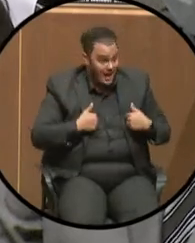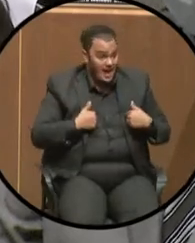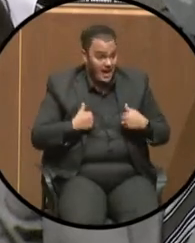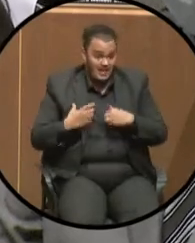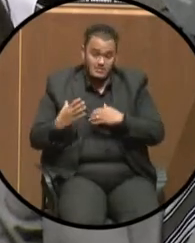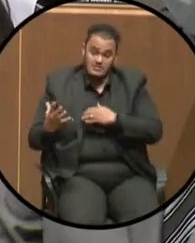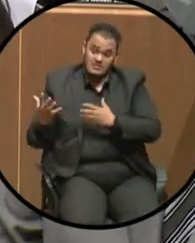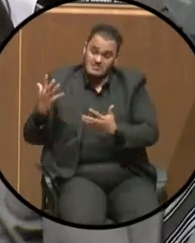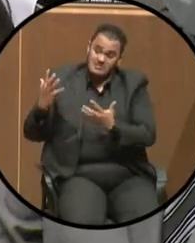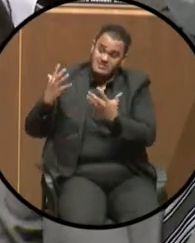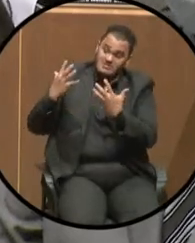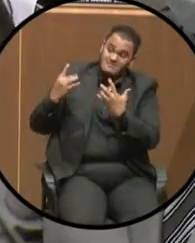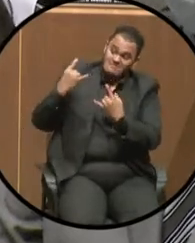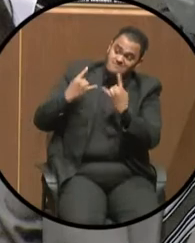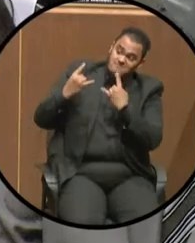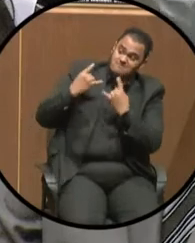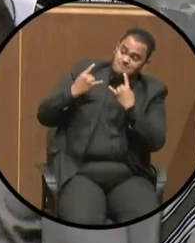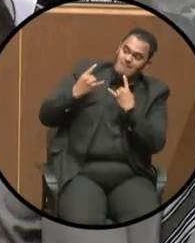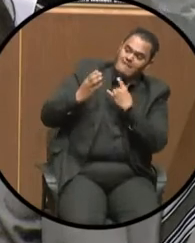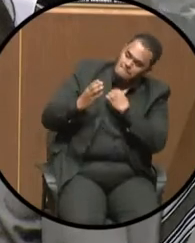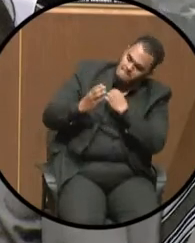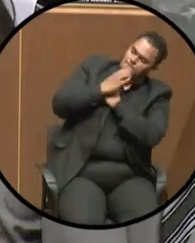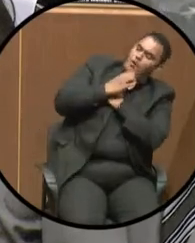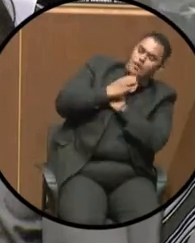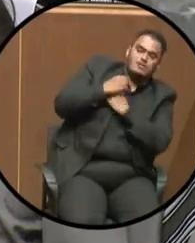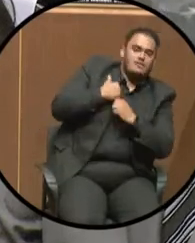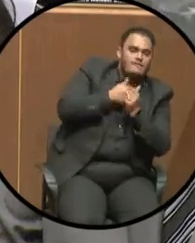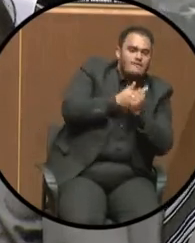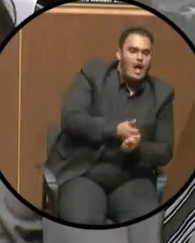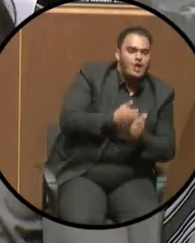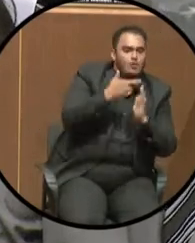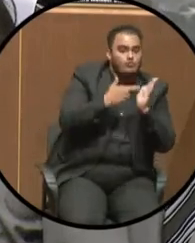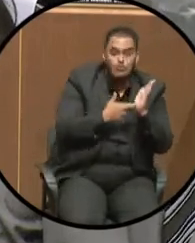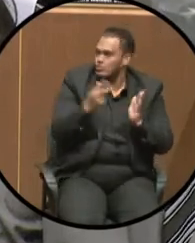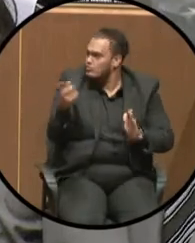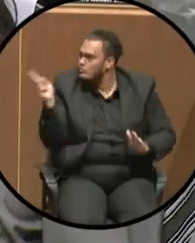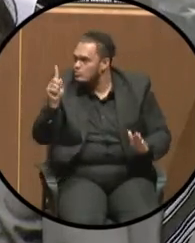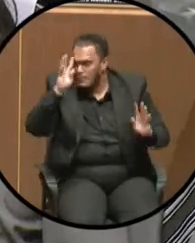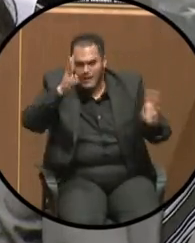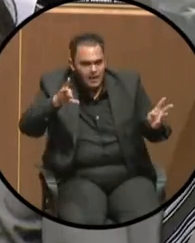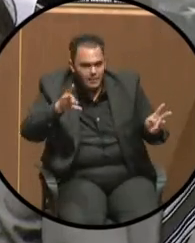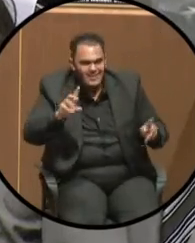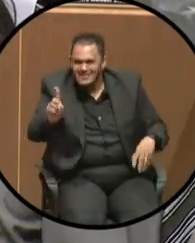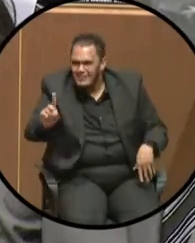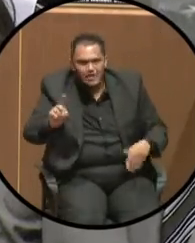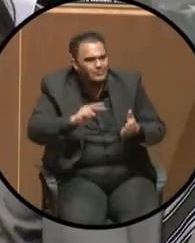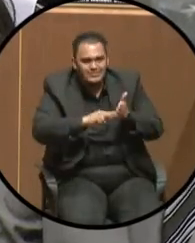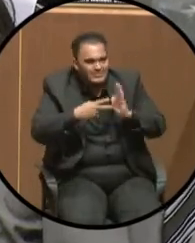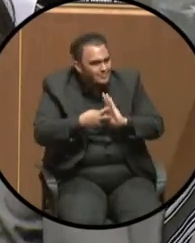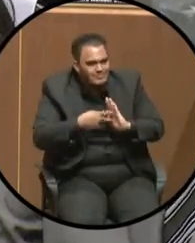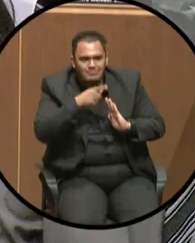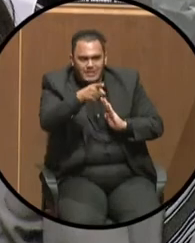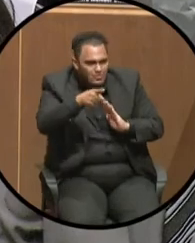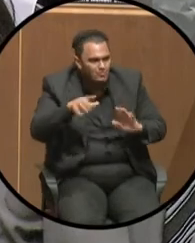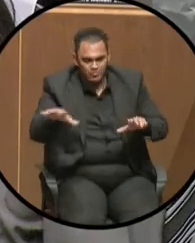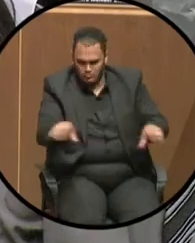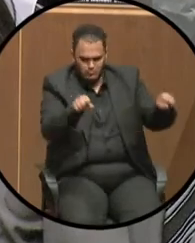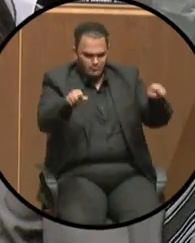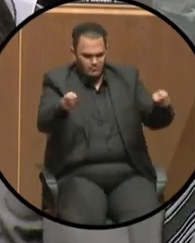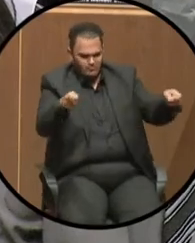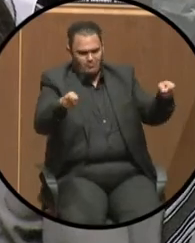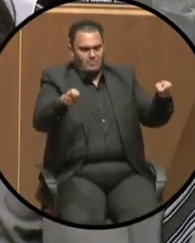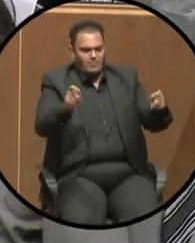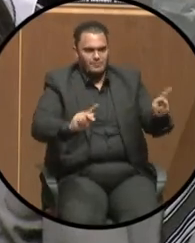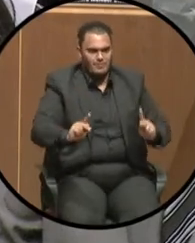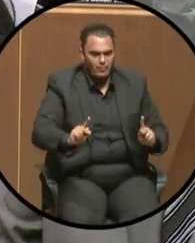following arbitrary rules made up here. Democracy is not power over the people. The Constitution outlines clearly that our